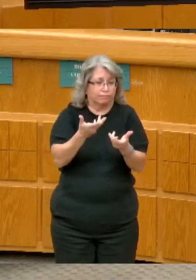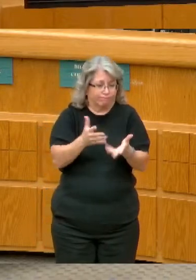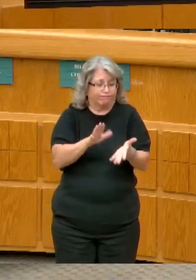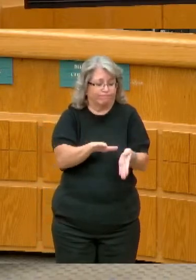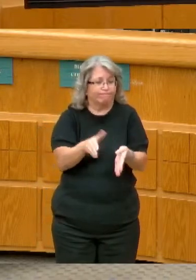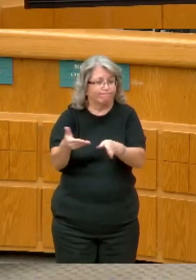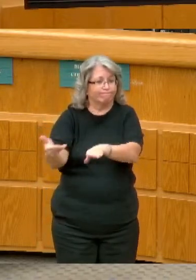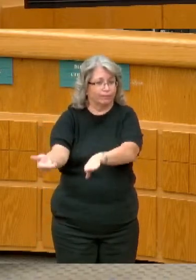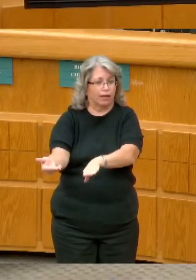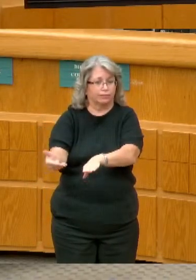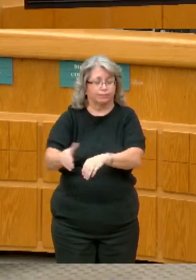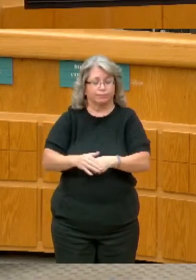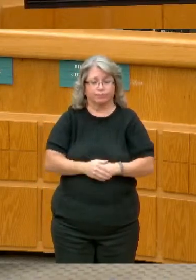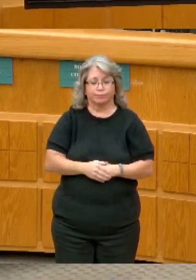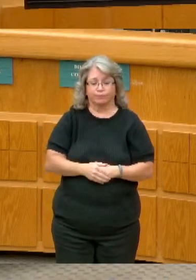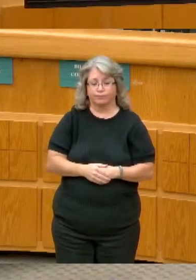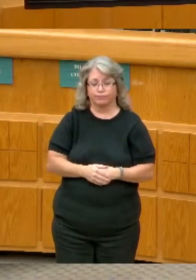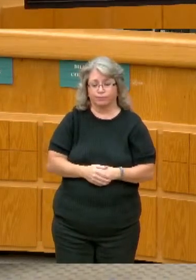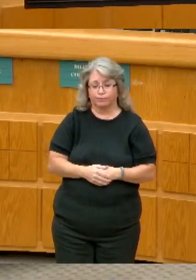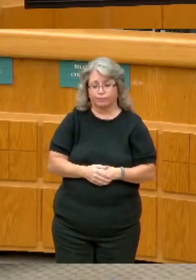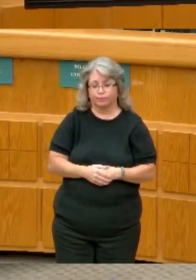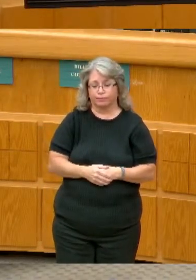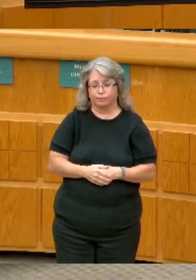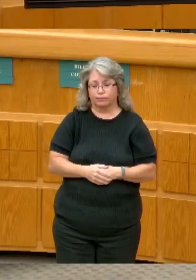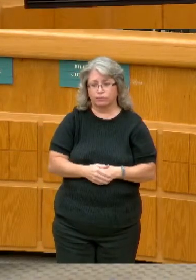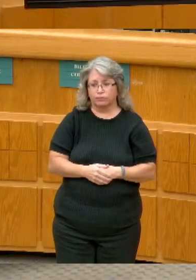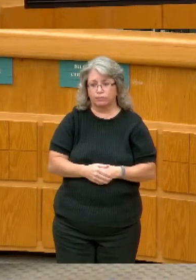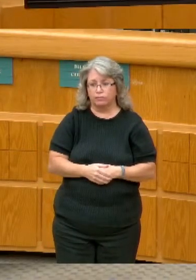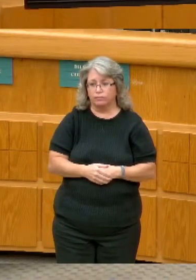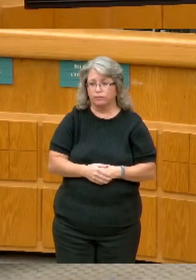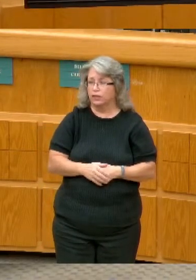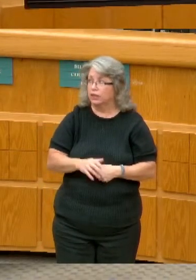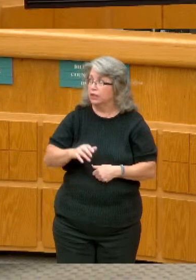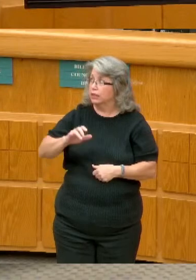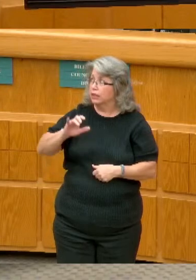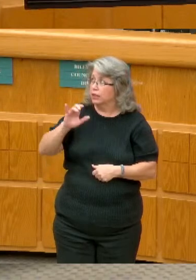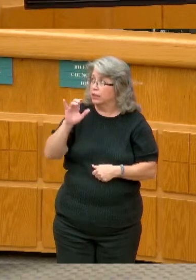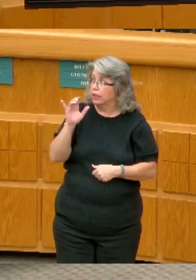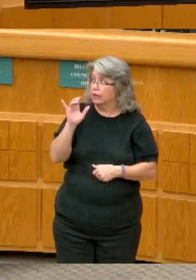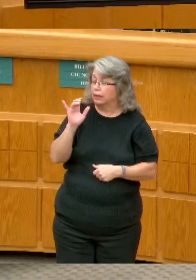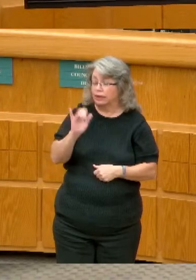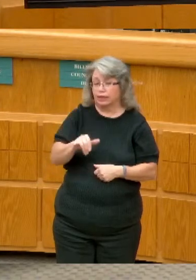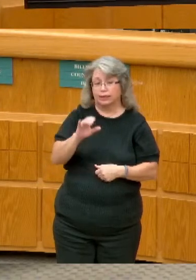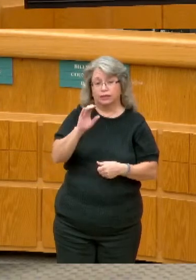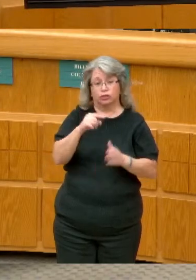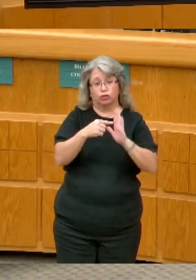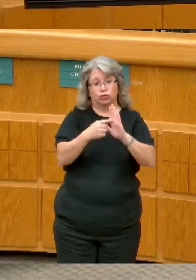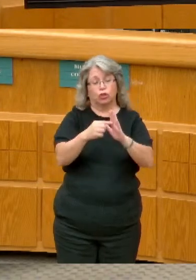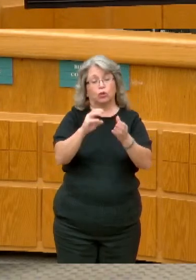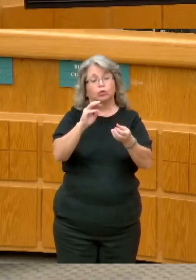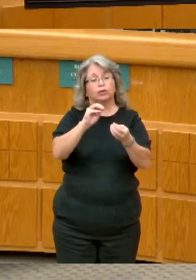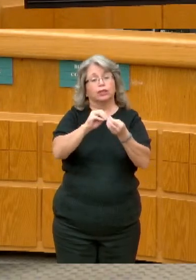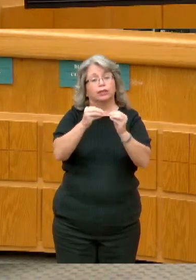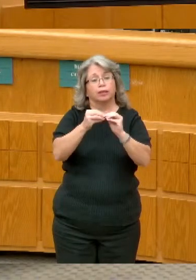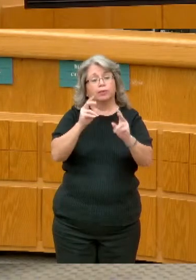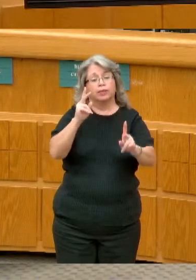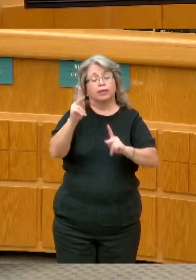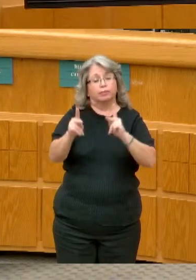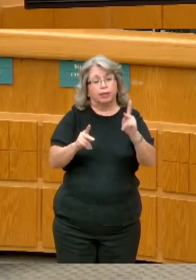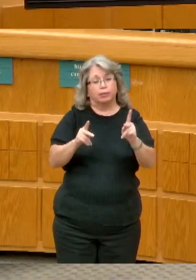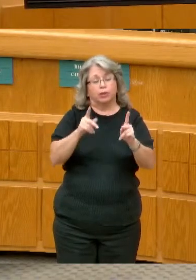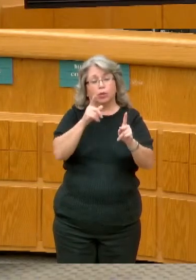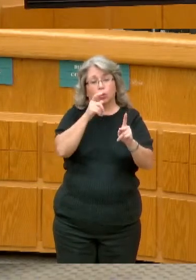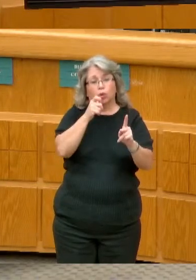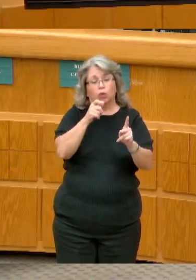The next slide. If you look at this is a reinfection. So these are people that got infected with COVID-19 either